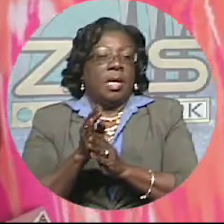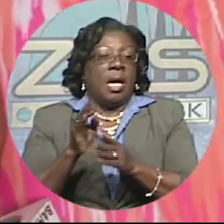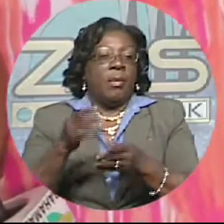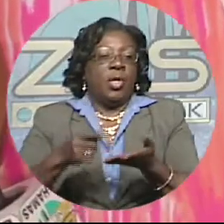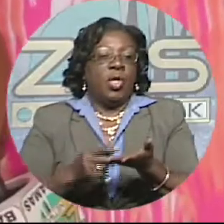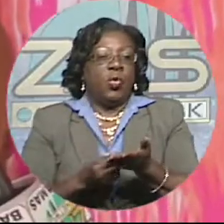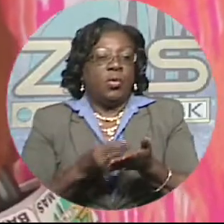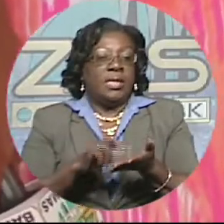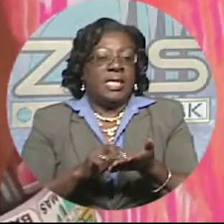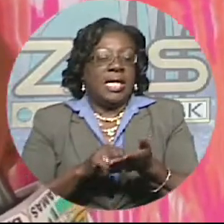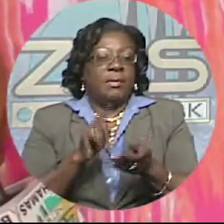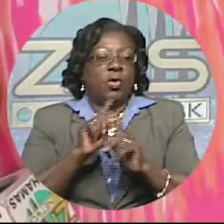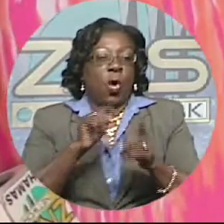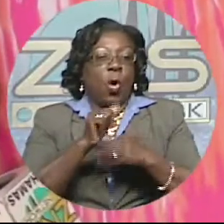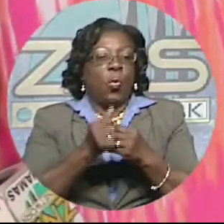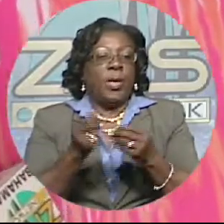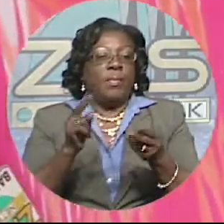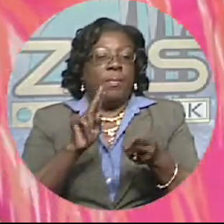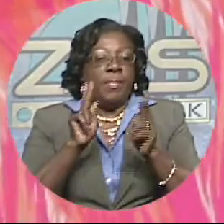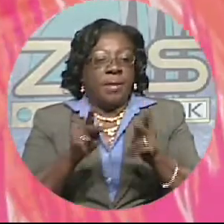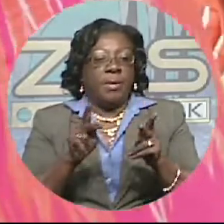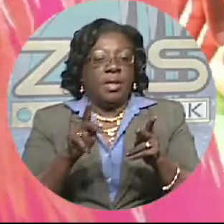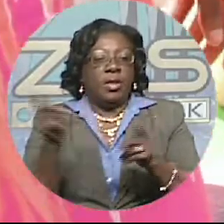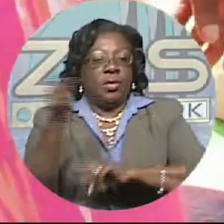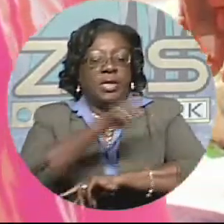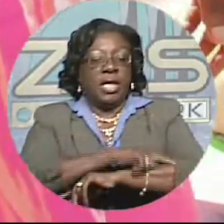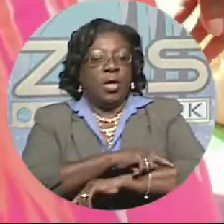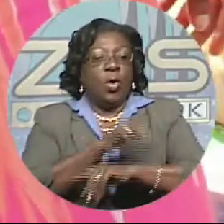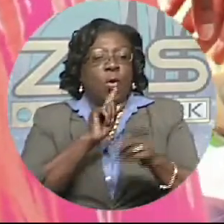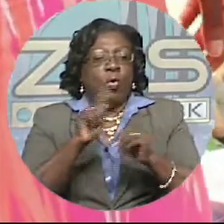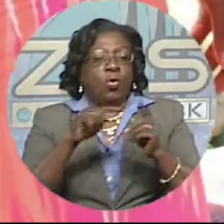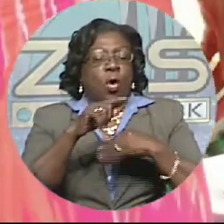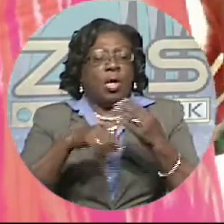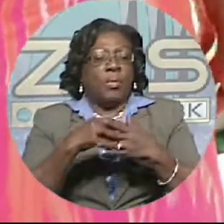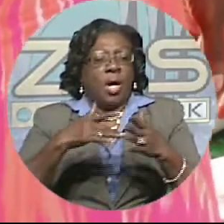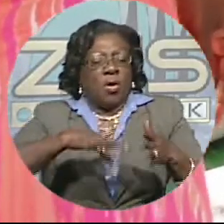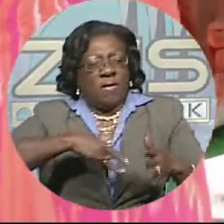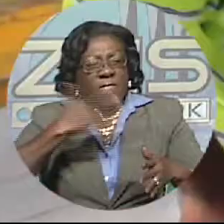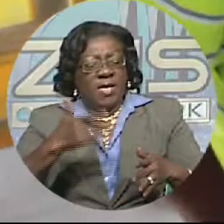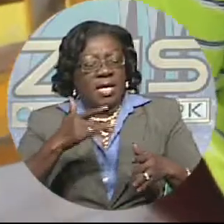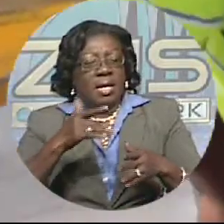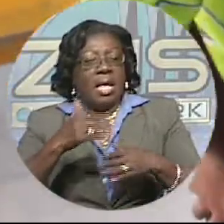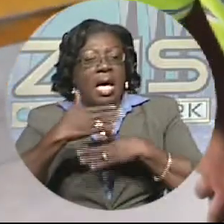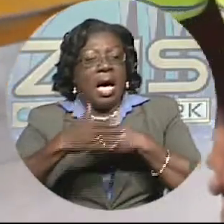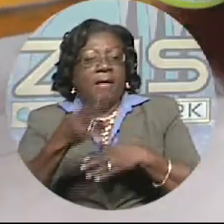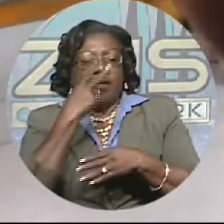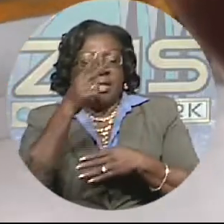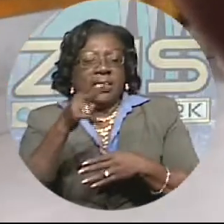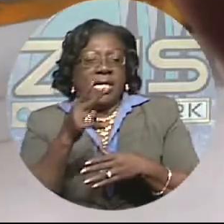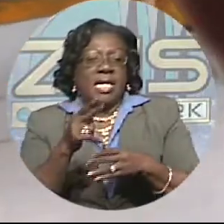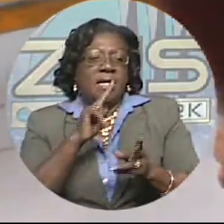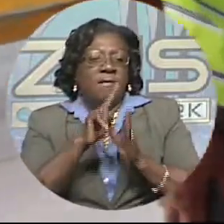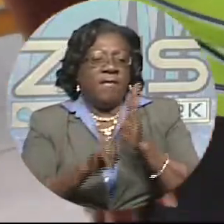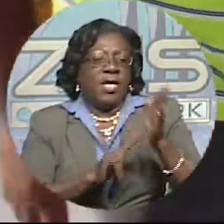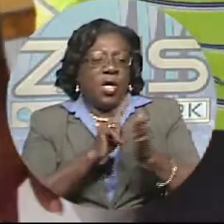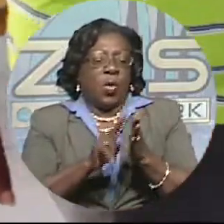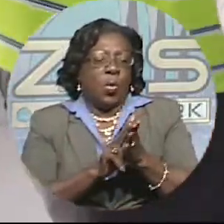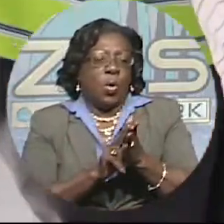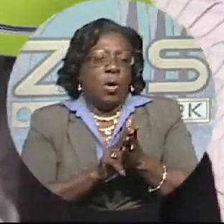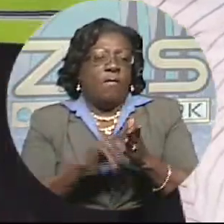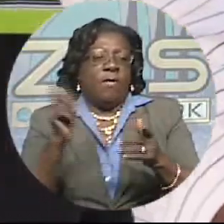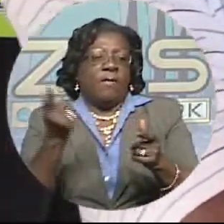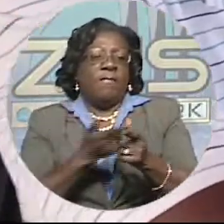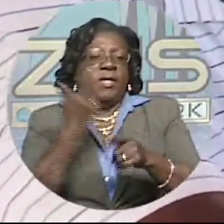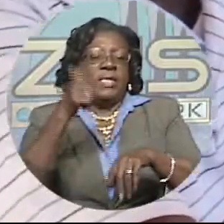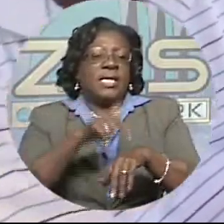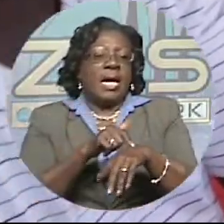news team spoke with a number of people today who talked about their initial reaction after seeing the video clip of her press conference for the first